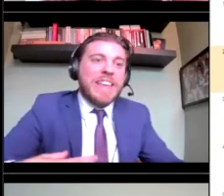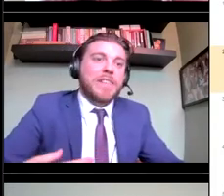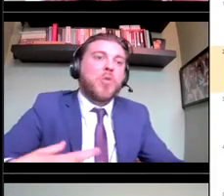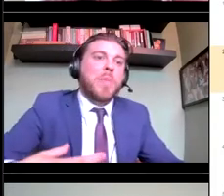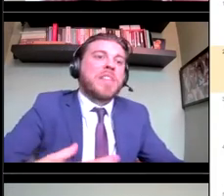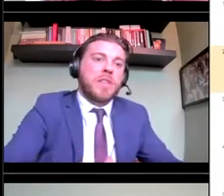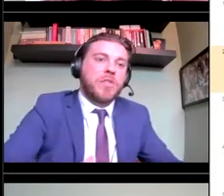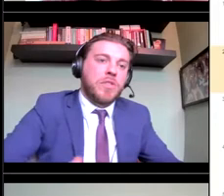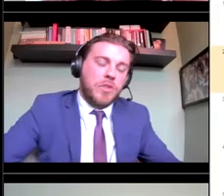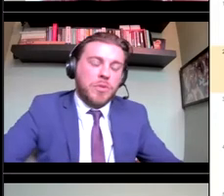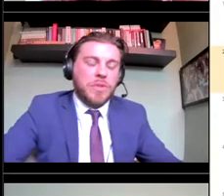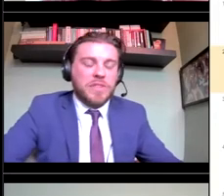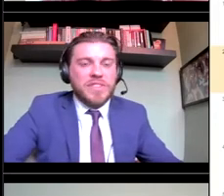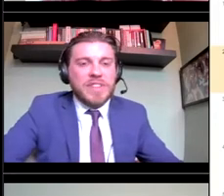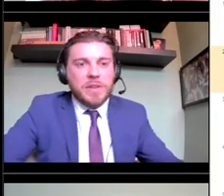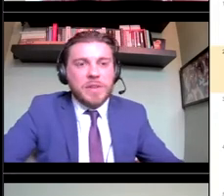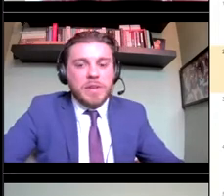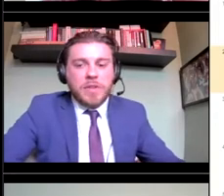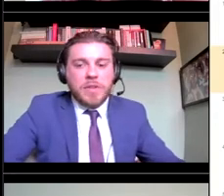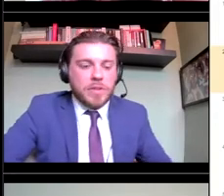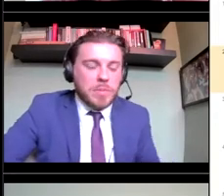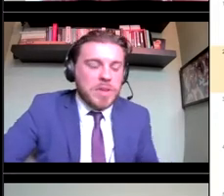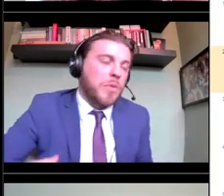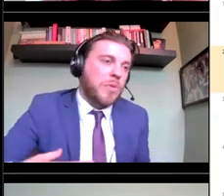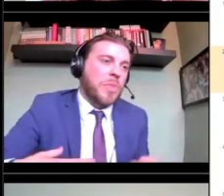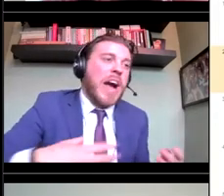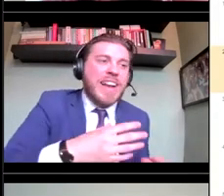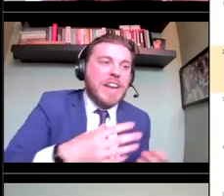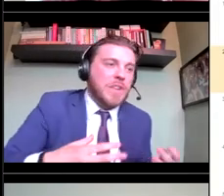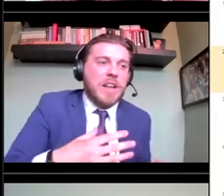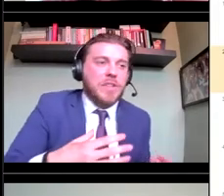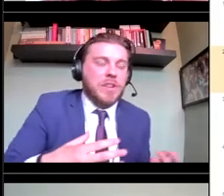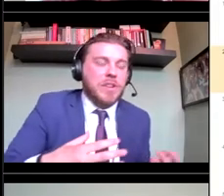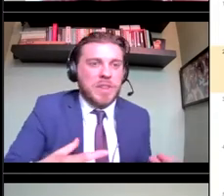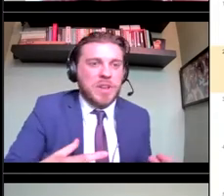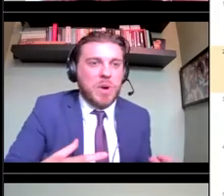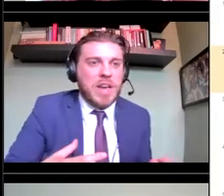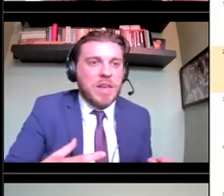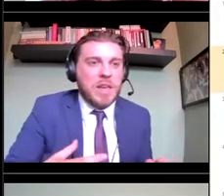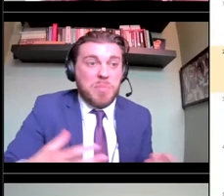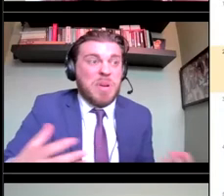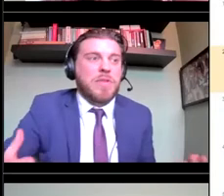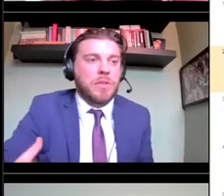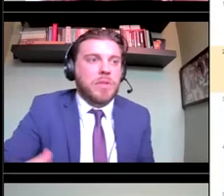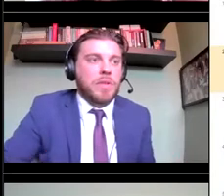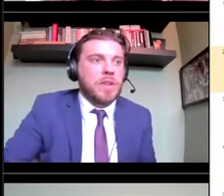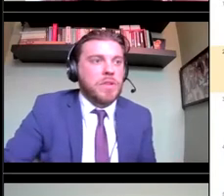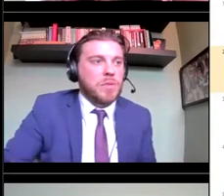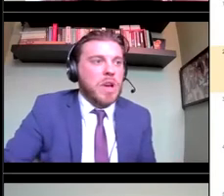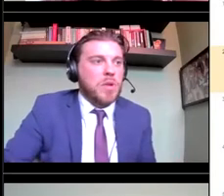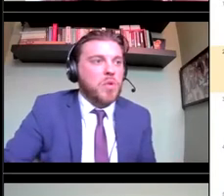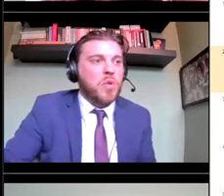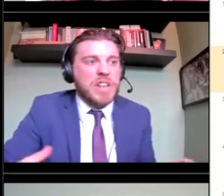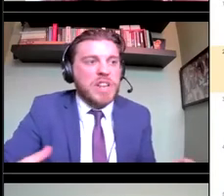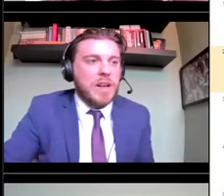being so bad that children's services need to be involved. That kind of connection is probably quite apparent to teachers,